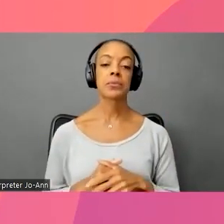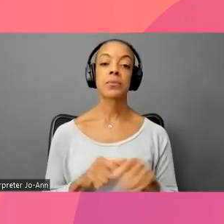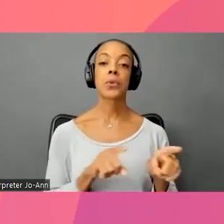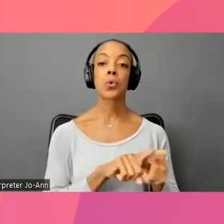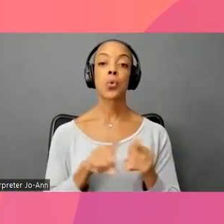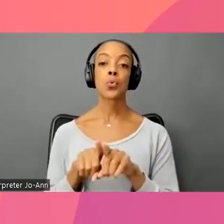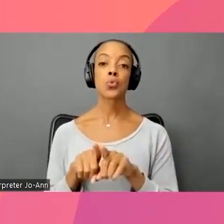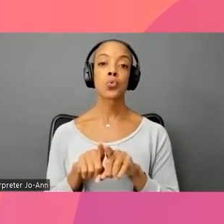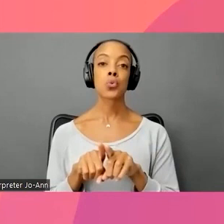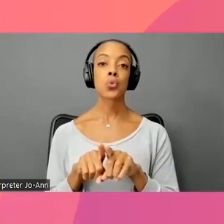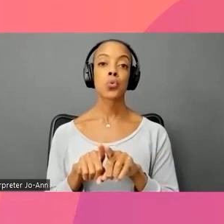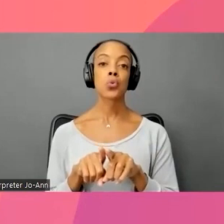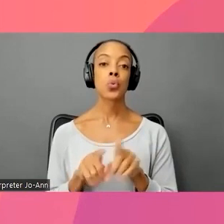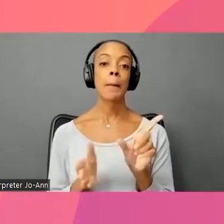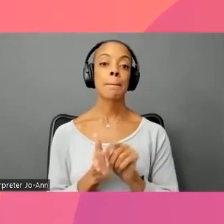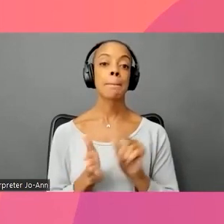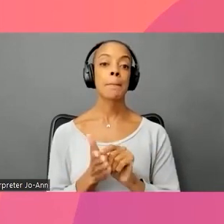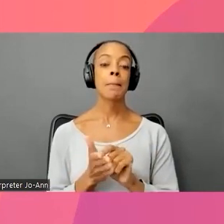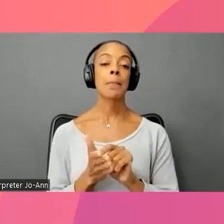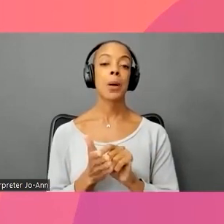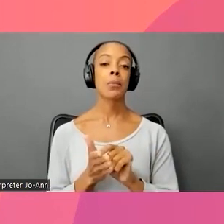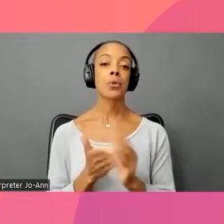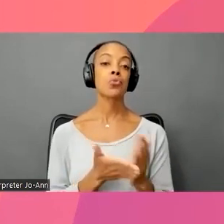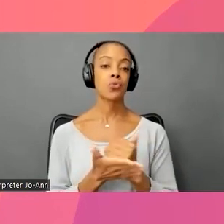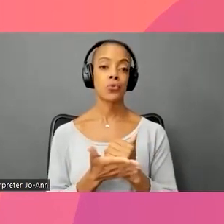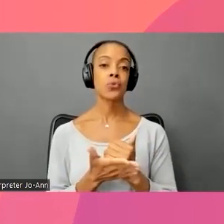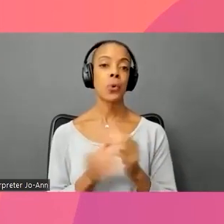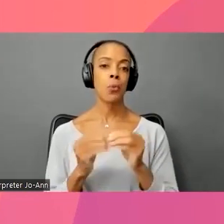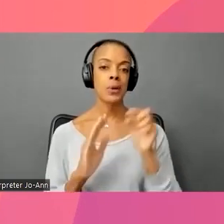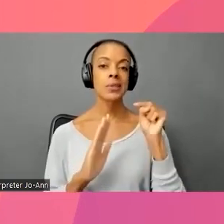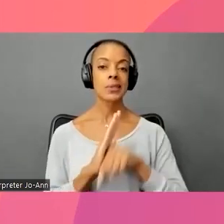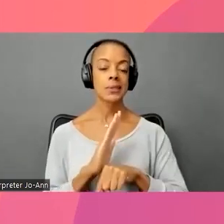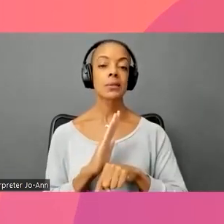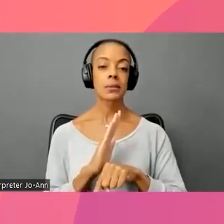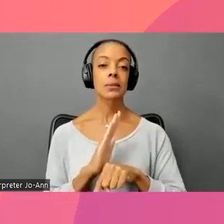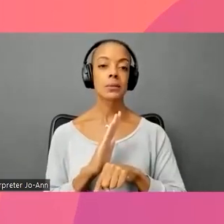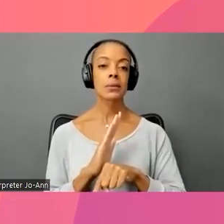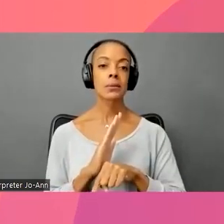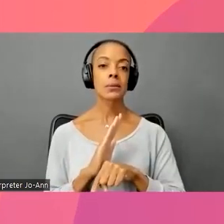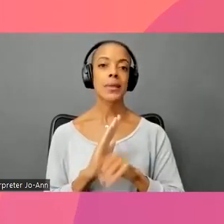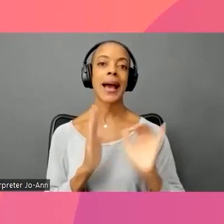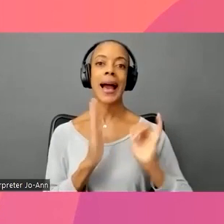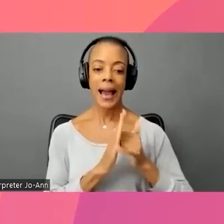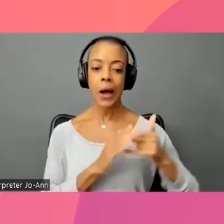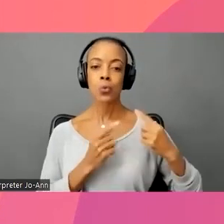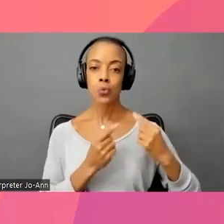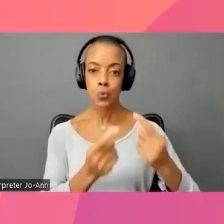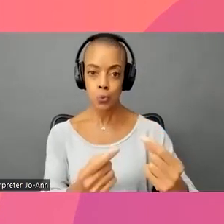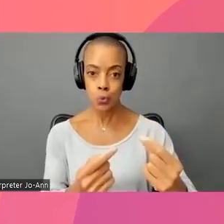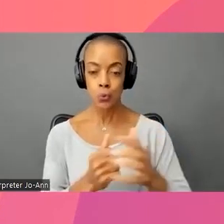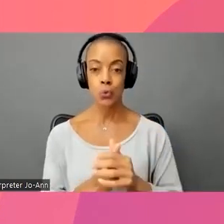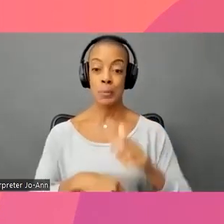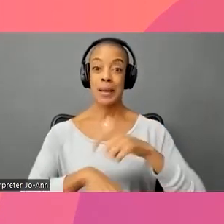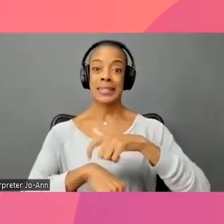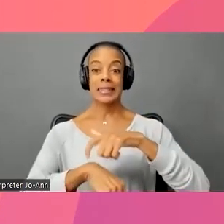the published scoping review and the protocol for more details about the methodology. For the interest of time,